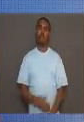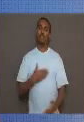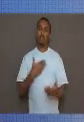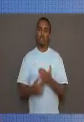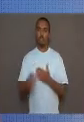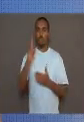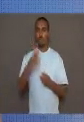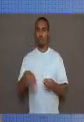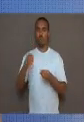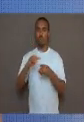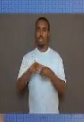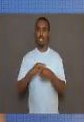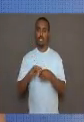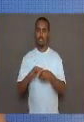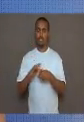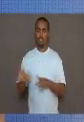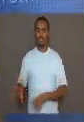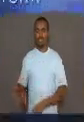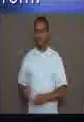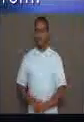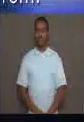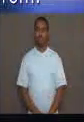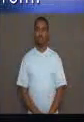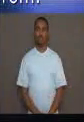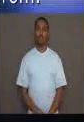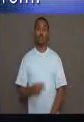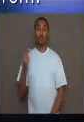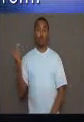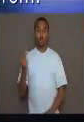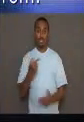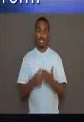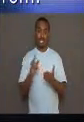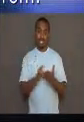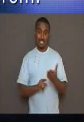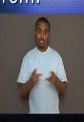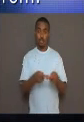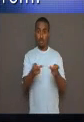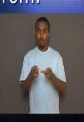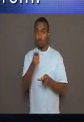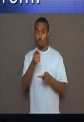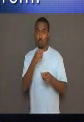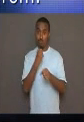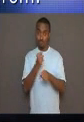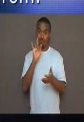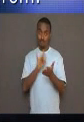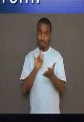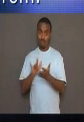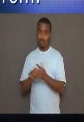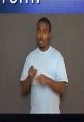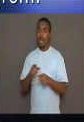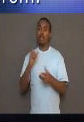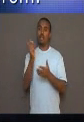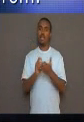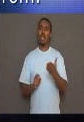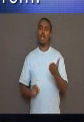is one more activity, students. Using the list of places you made earlier,